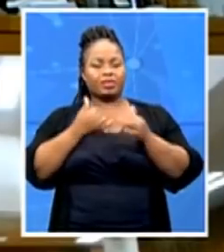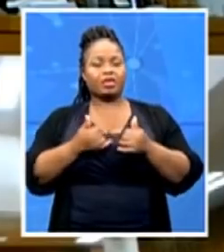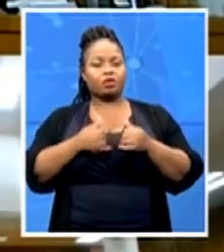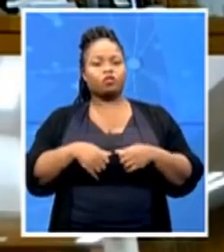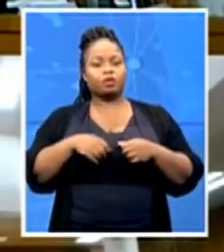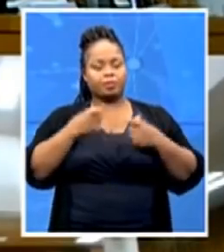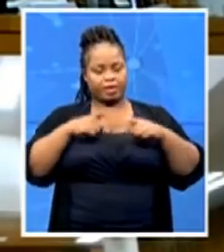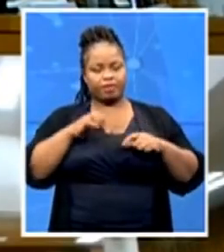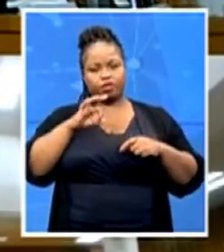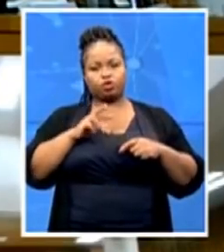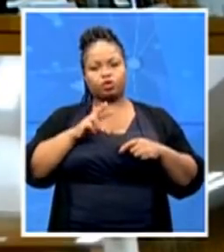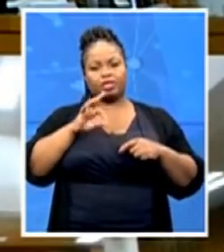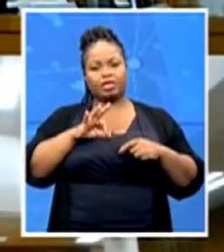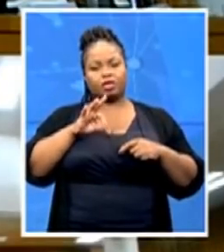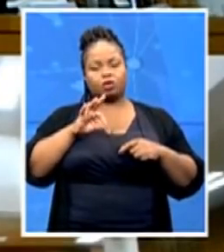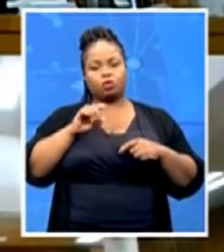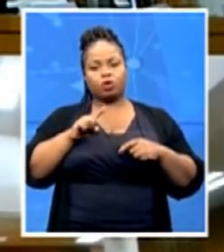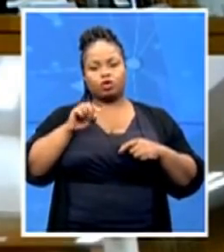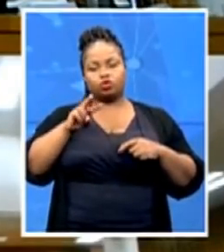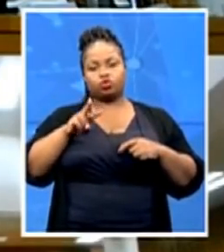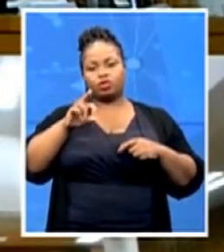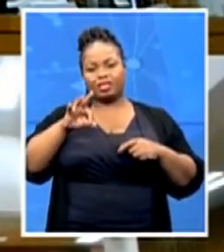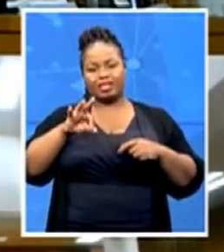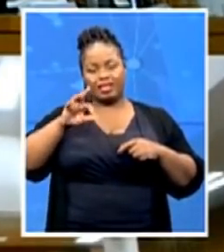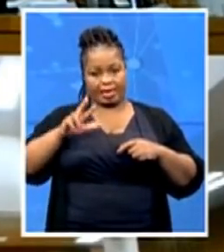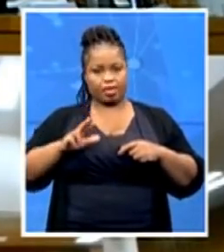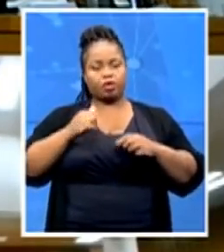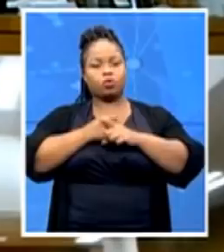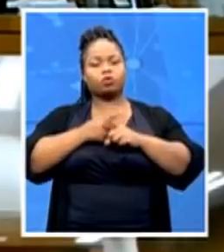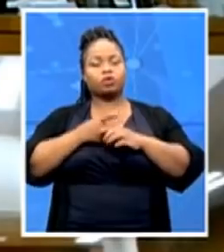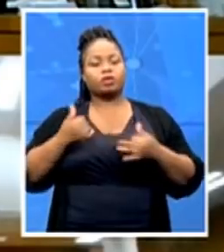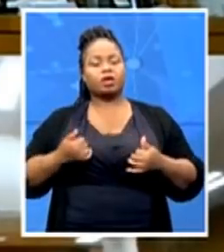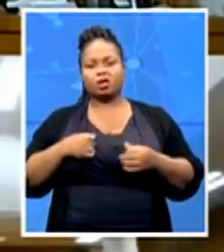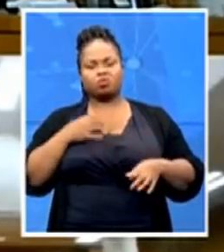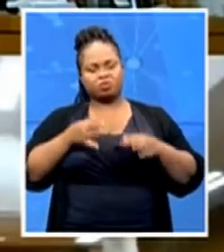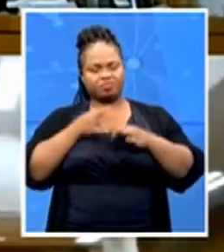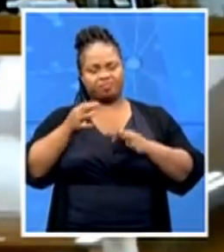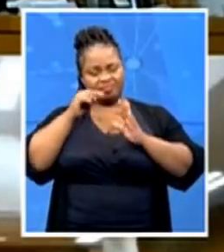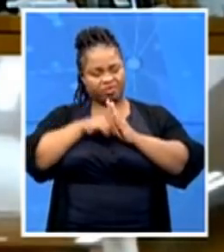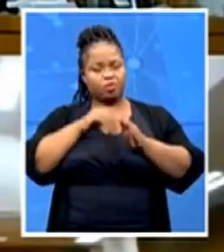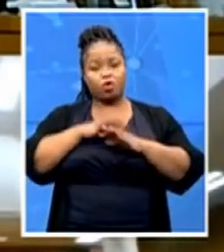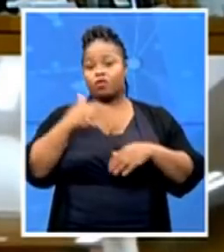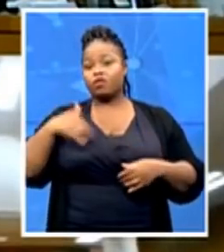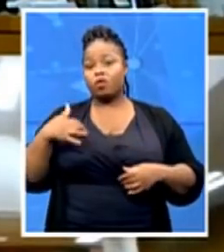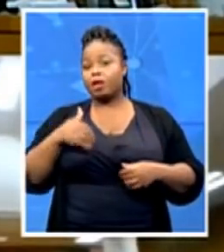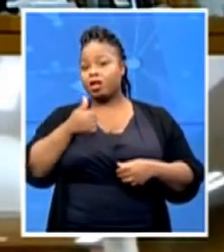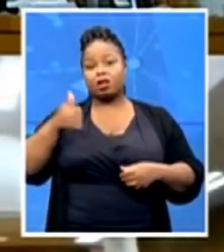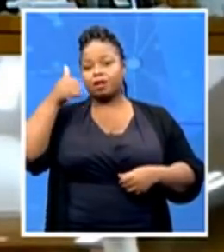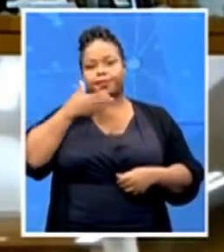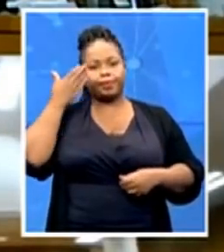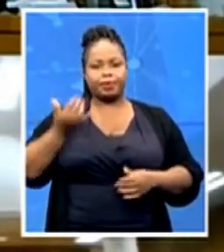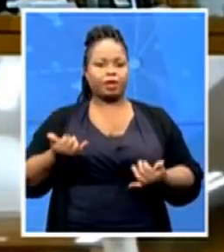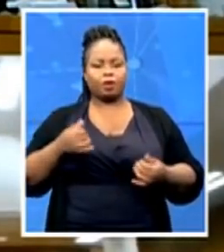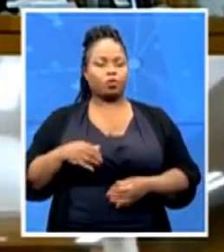convenient to deal first with the lack of formal authority. In other words, her contention that no law authorizes the Speaker to